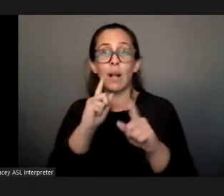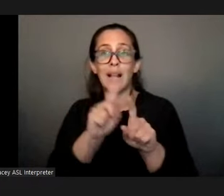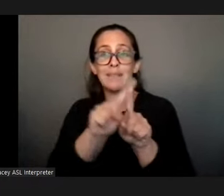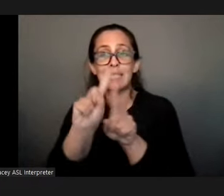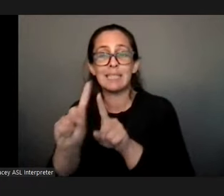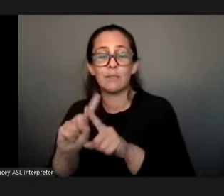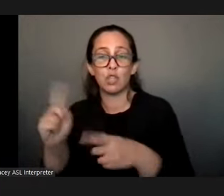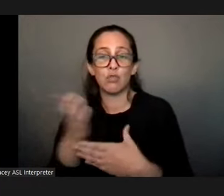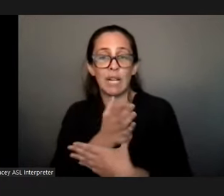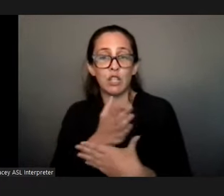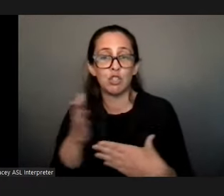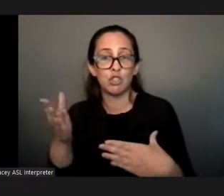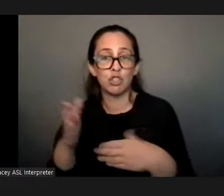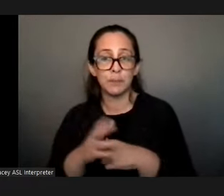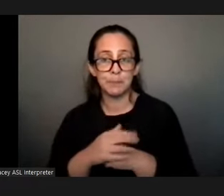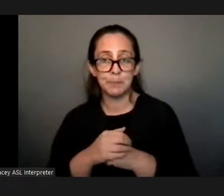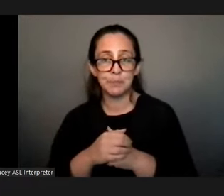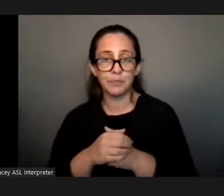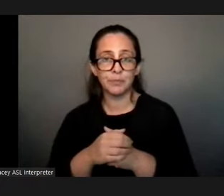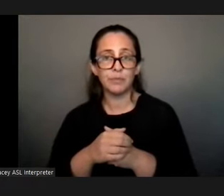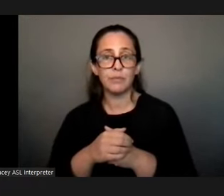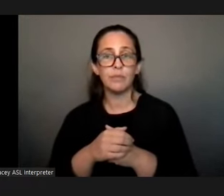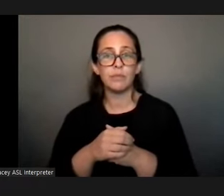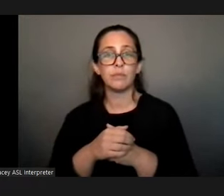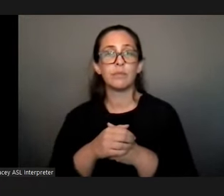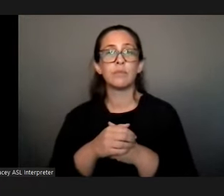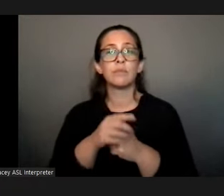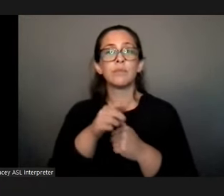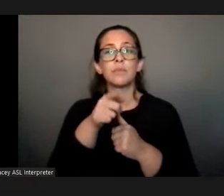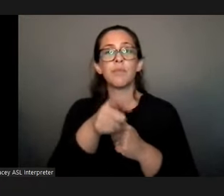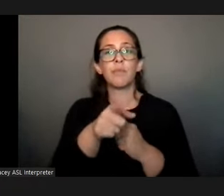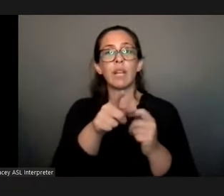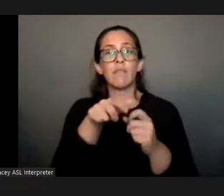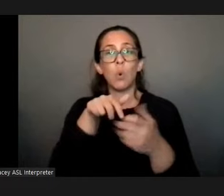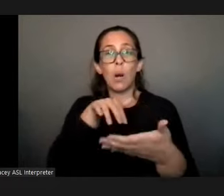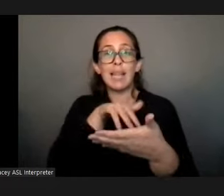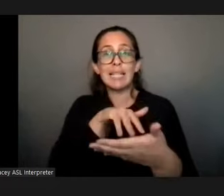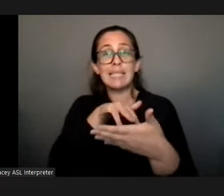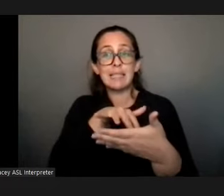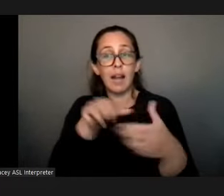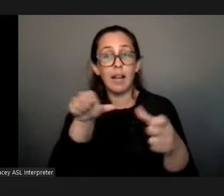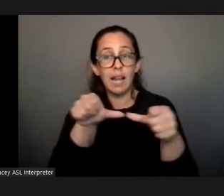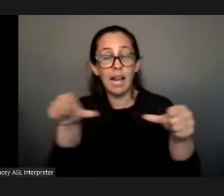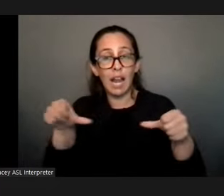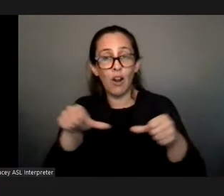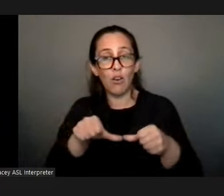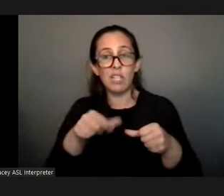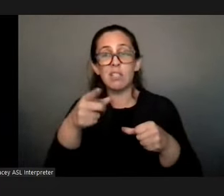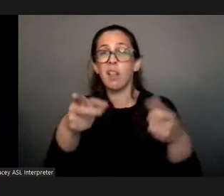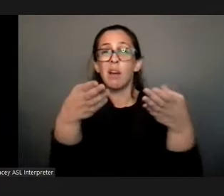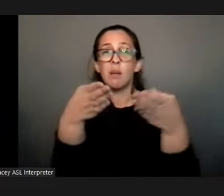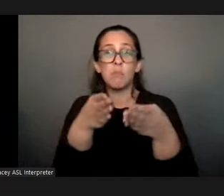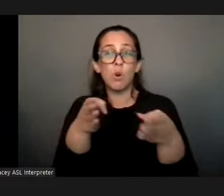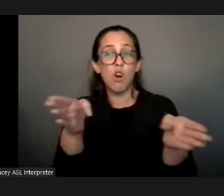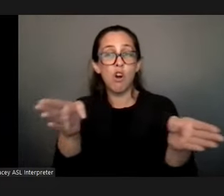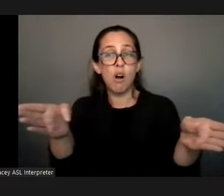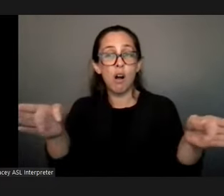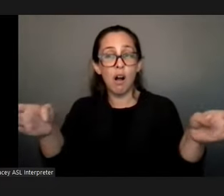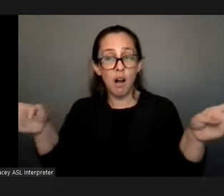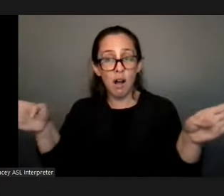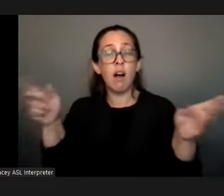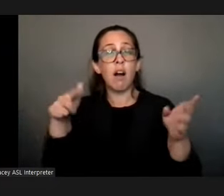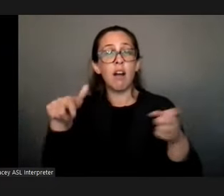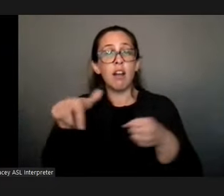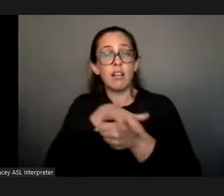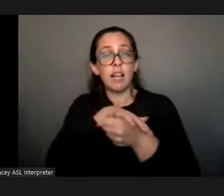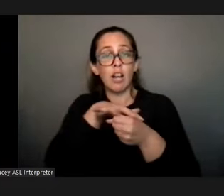With respect to the study areas, The broad study area for the environmental assessment